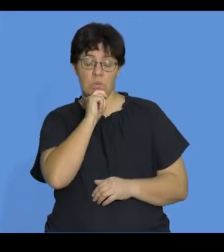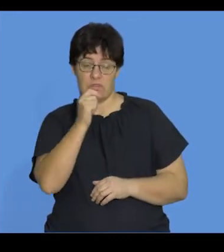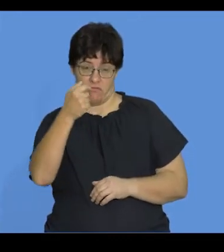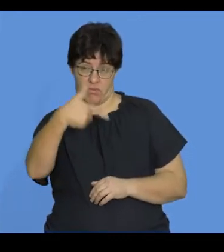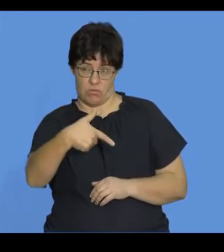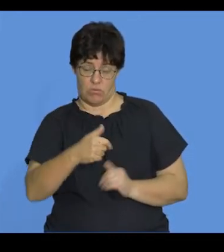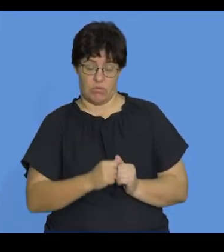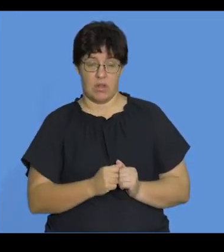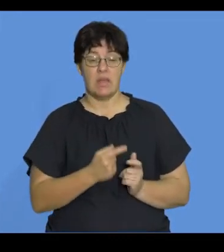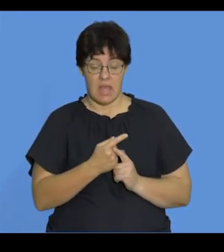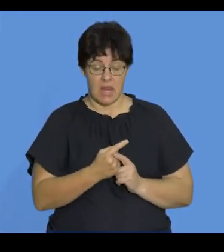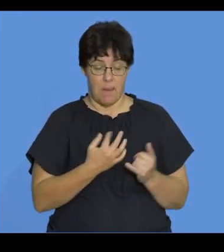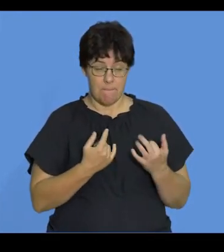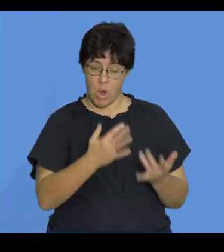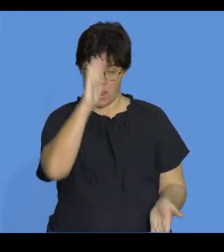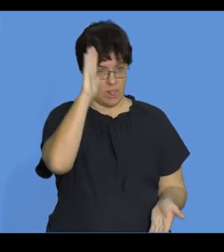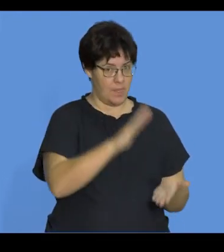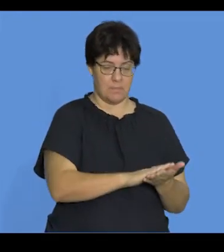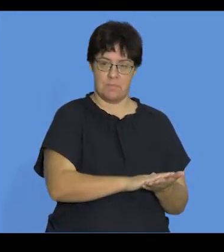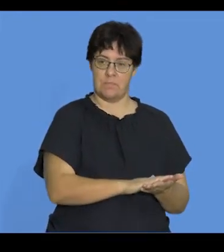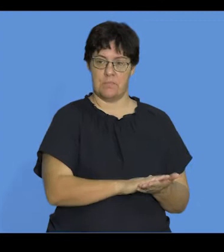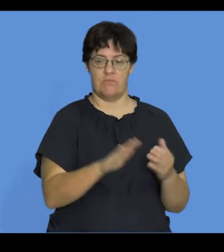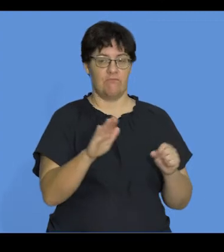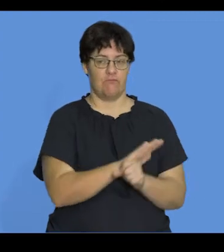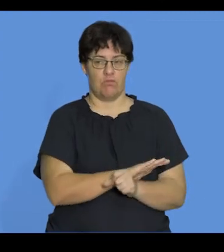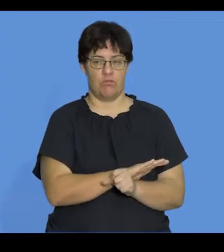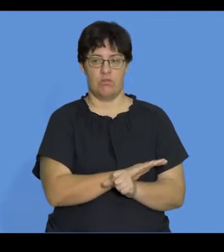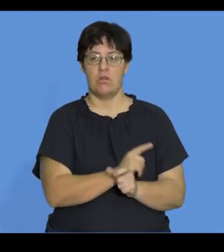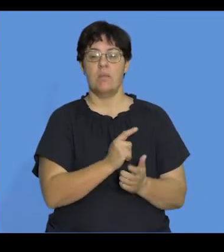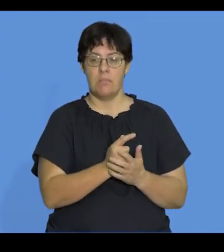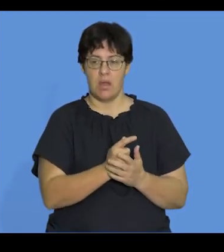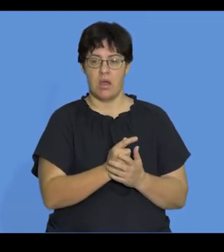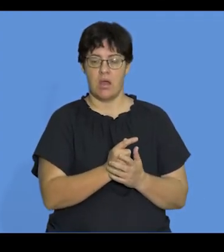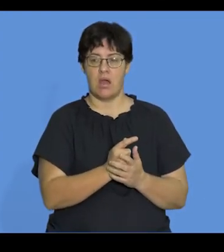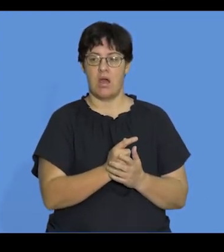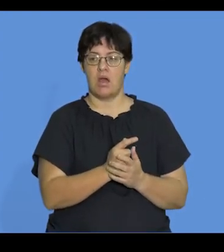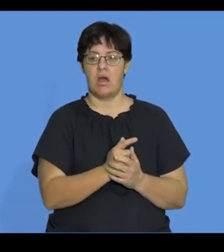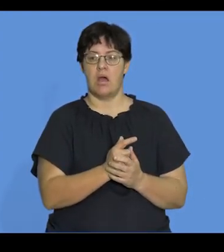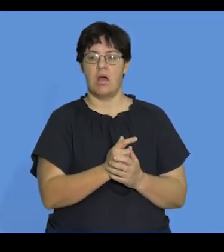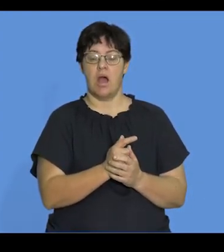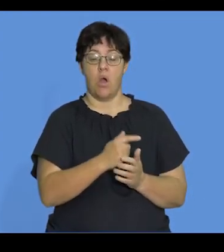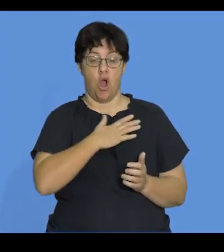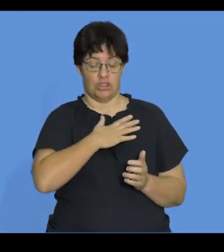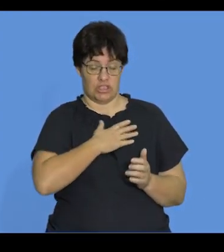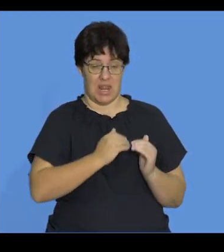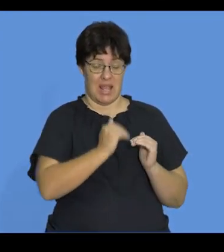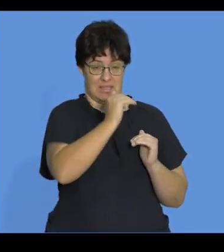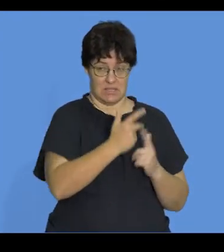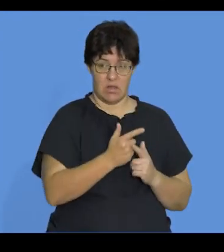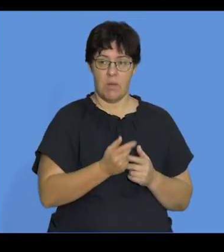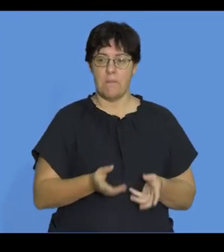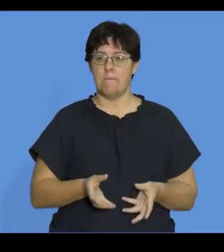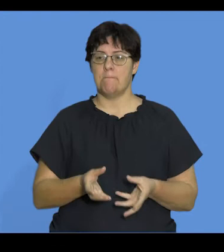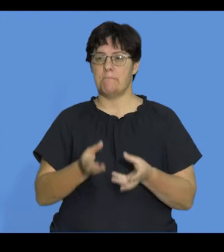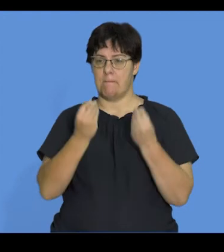then it burns completely, right? It burns completely in excess oxygen to produce carbon dioxide and